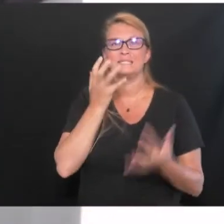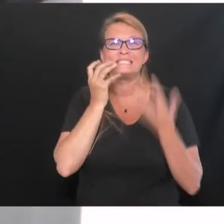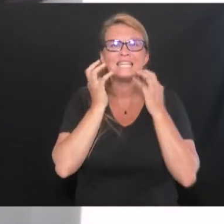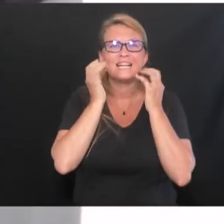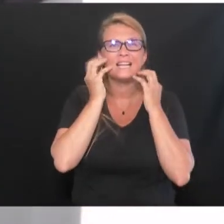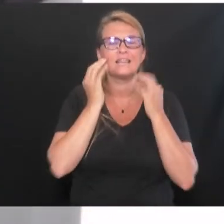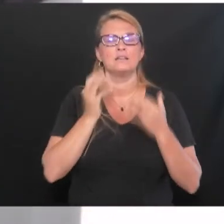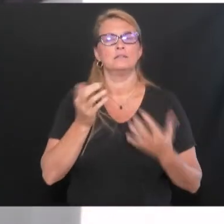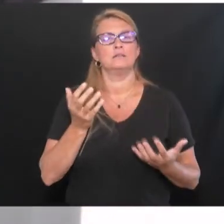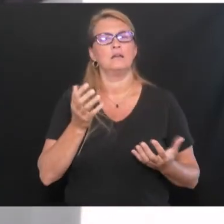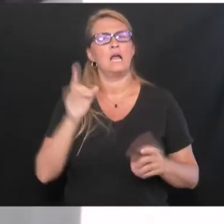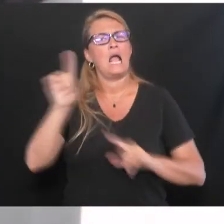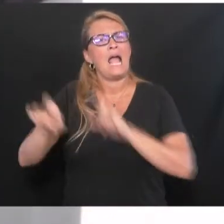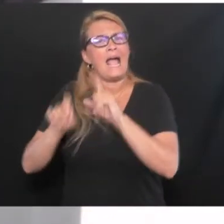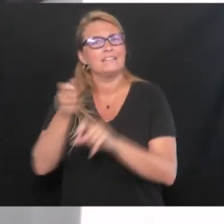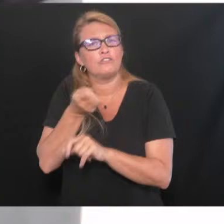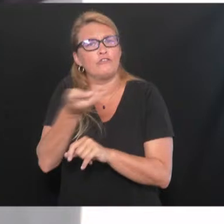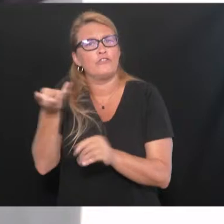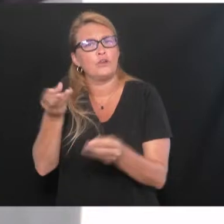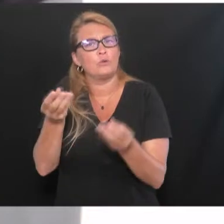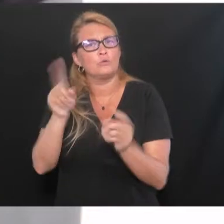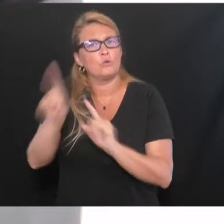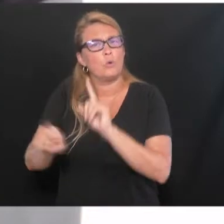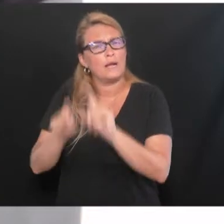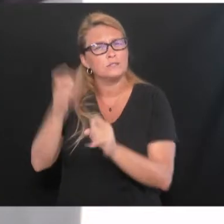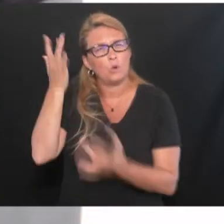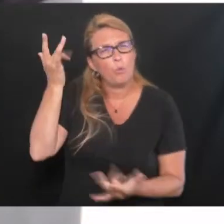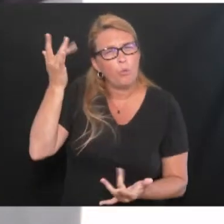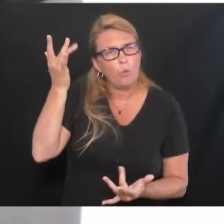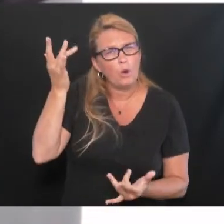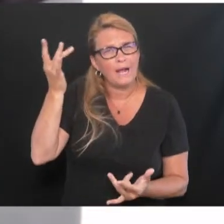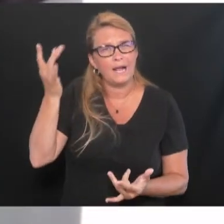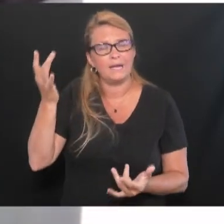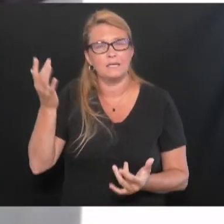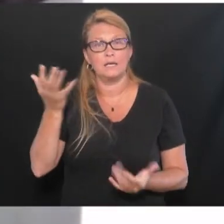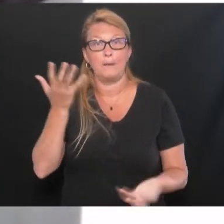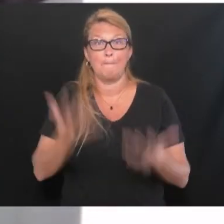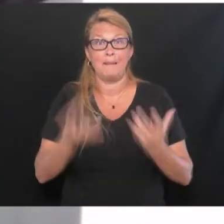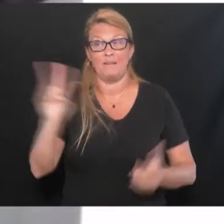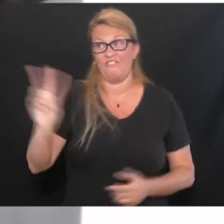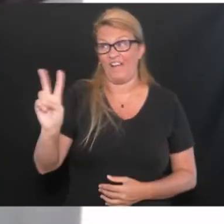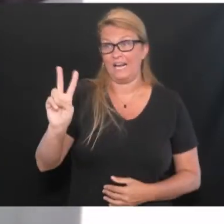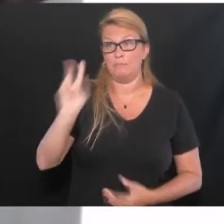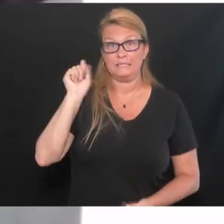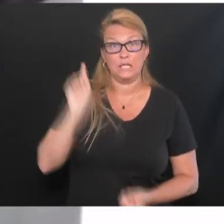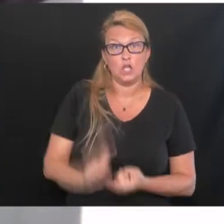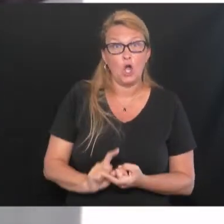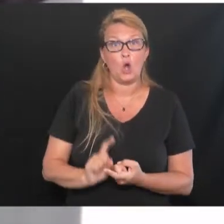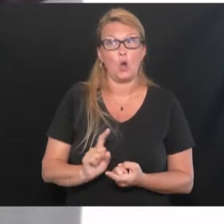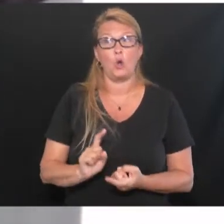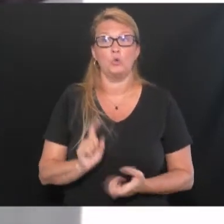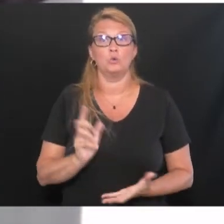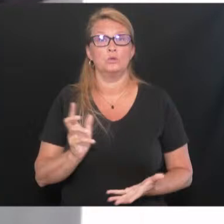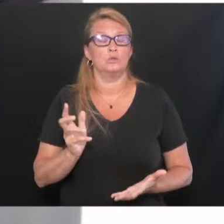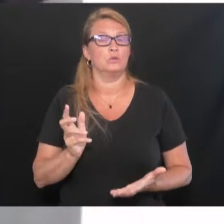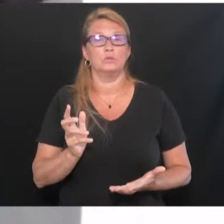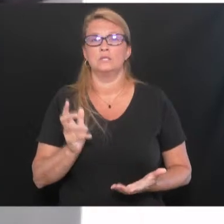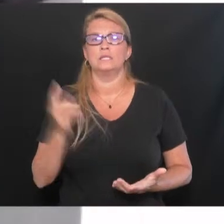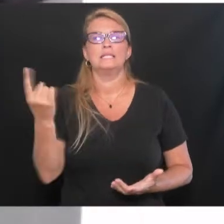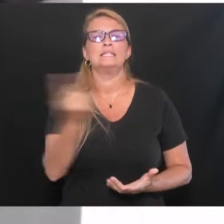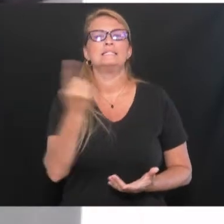know, a few more questions if, you know, why maybe their vitamins are low or they'll have some electrolyte disturbances, or maybe there's